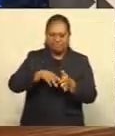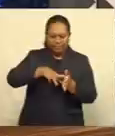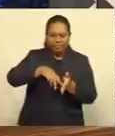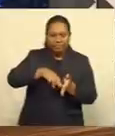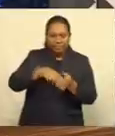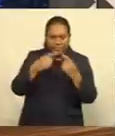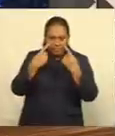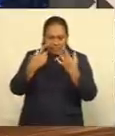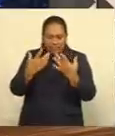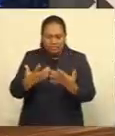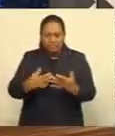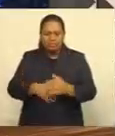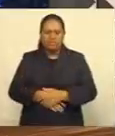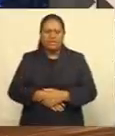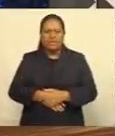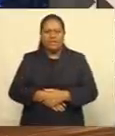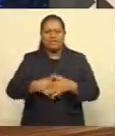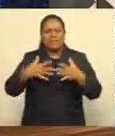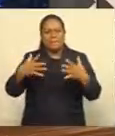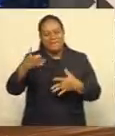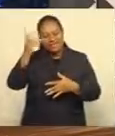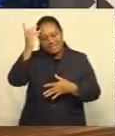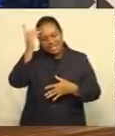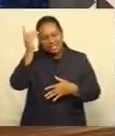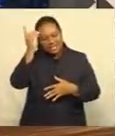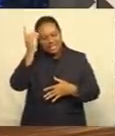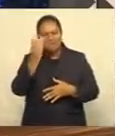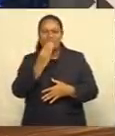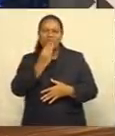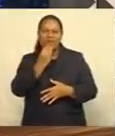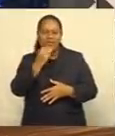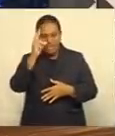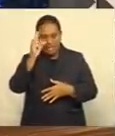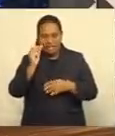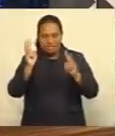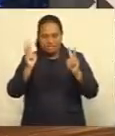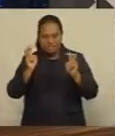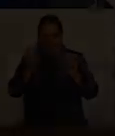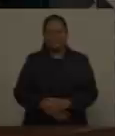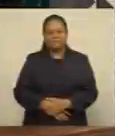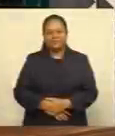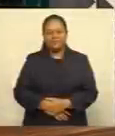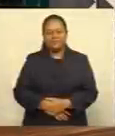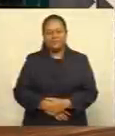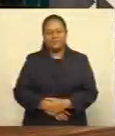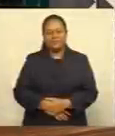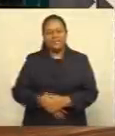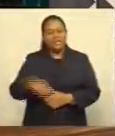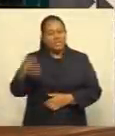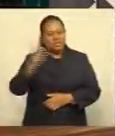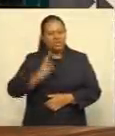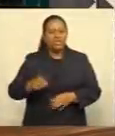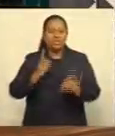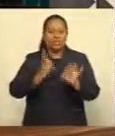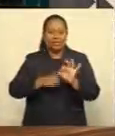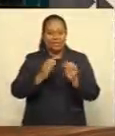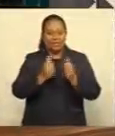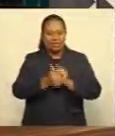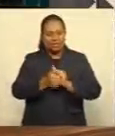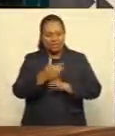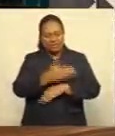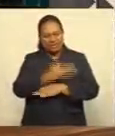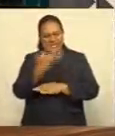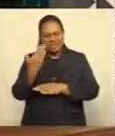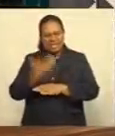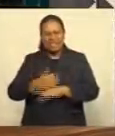star sent Big Daddy Brown to the canvas twice inside the first 2 minutes of the first round. In today's quirky sport of the day,